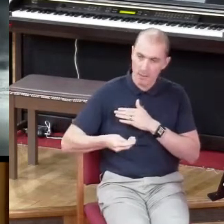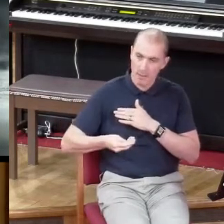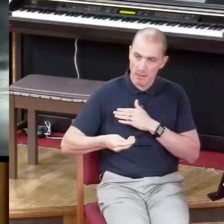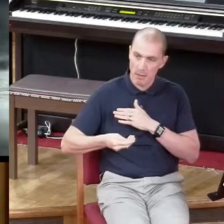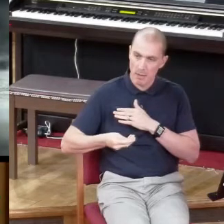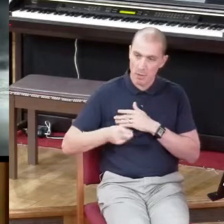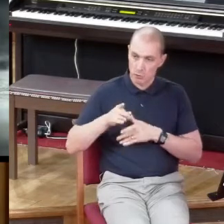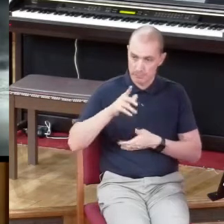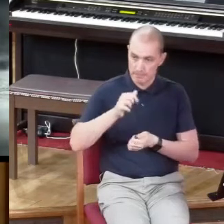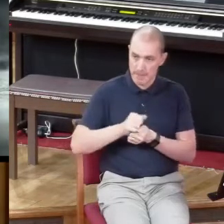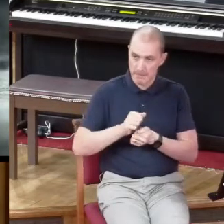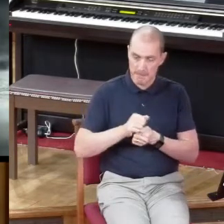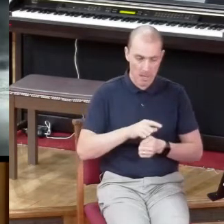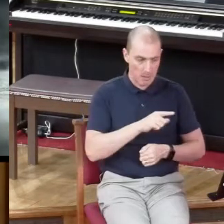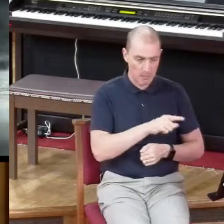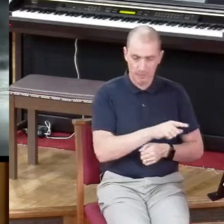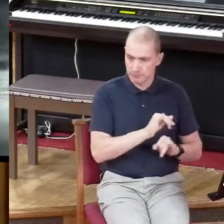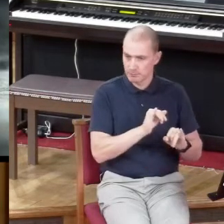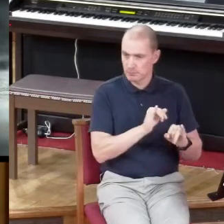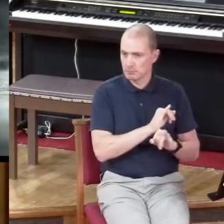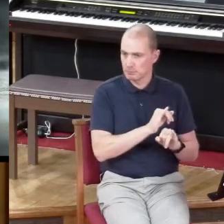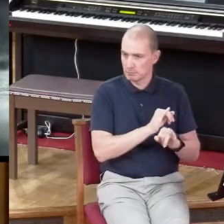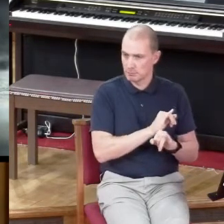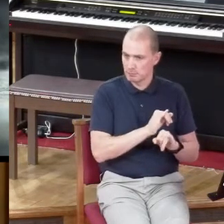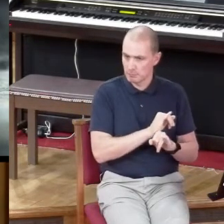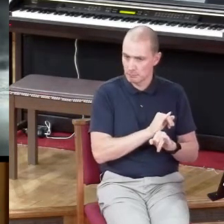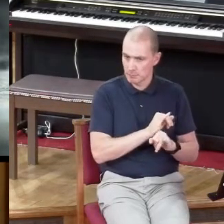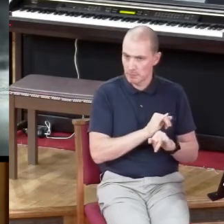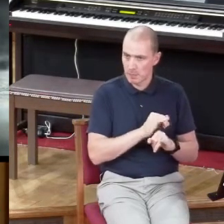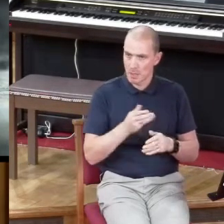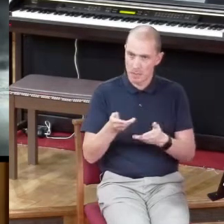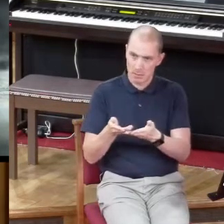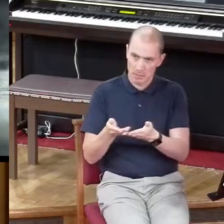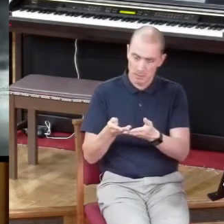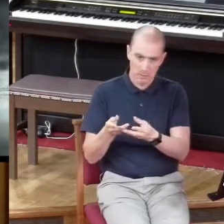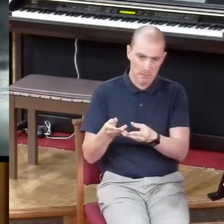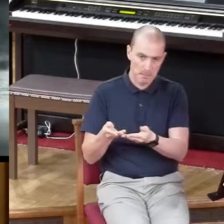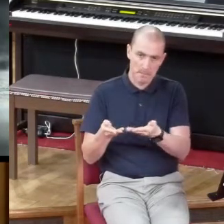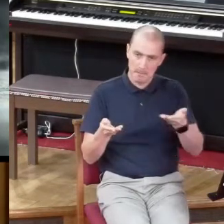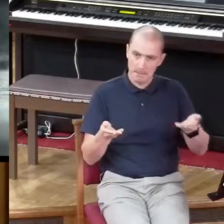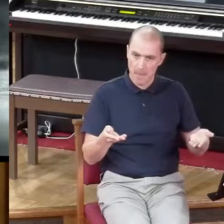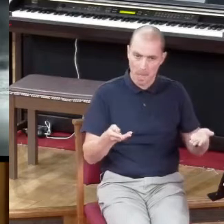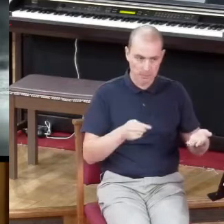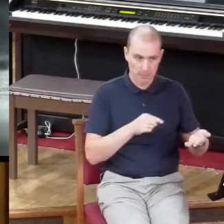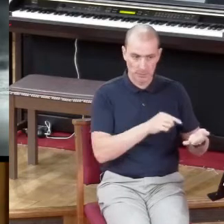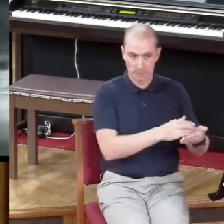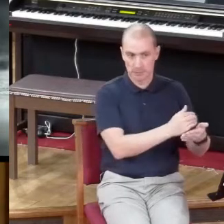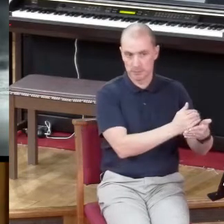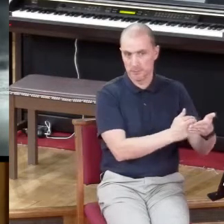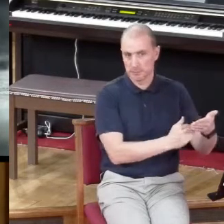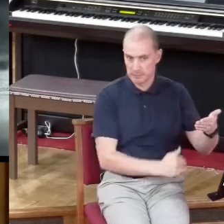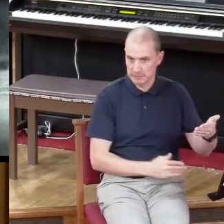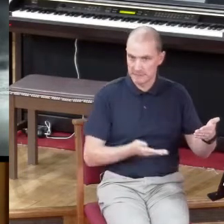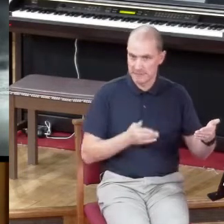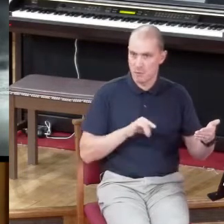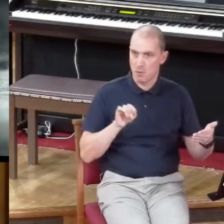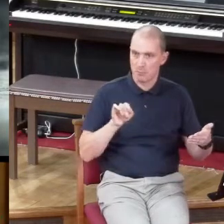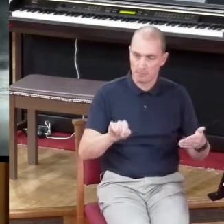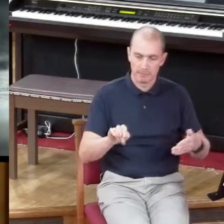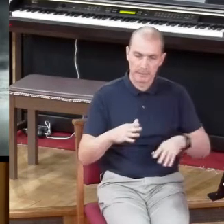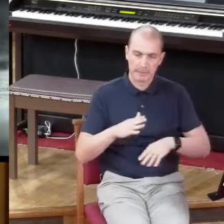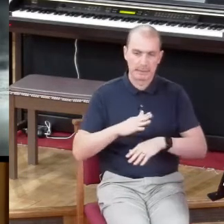cost. Right from the early days of the church, through trials and persecution, right through in our own church, the times of